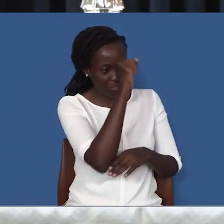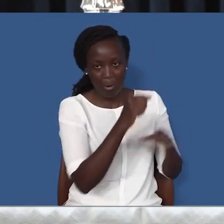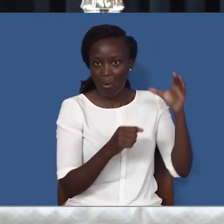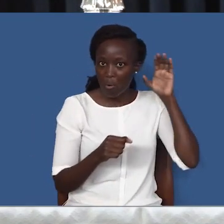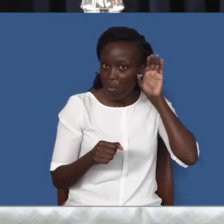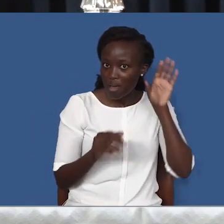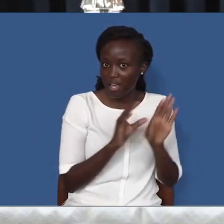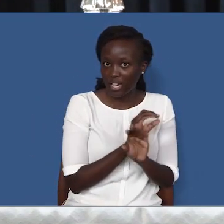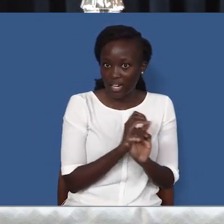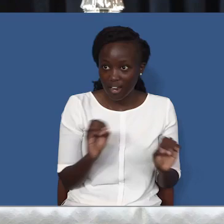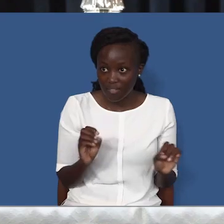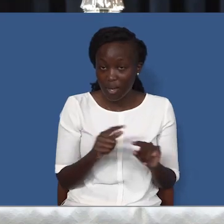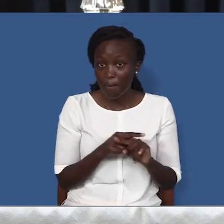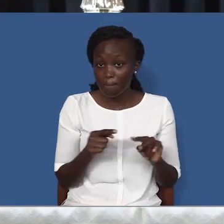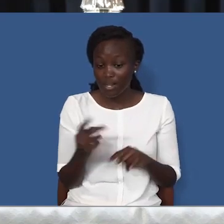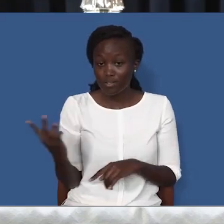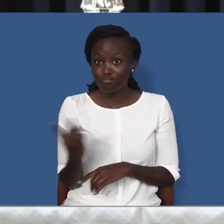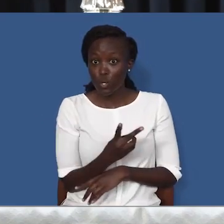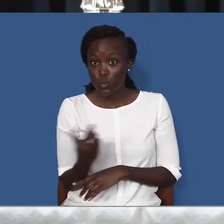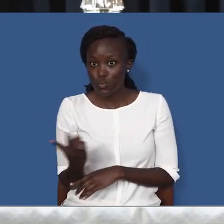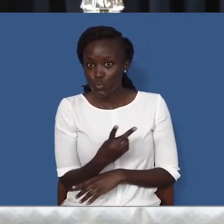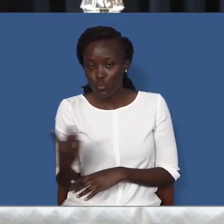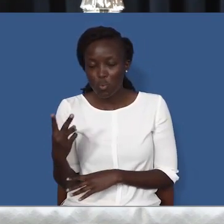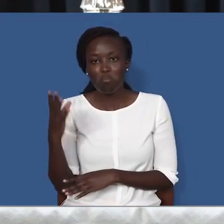word. Yet they both hear the word.